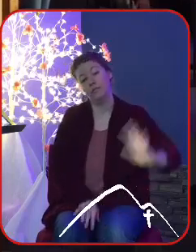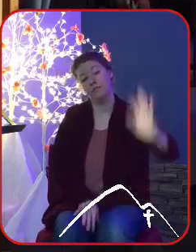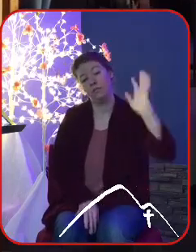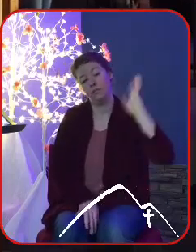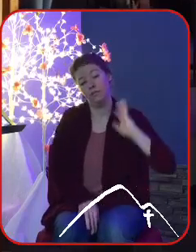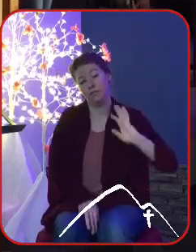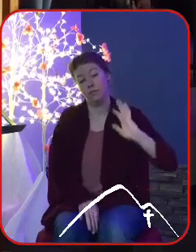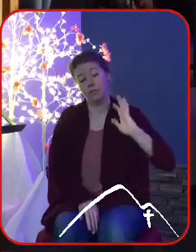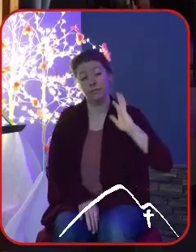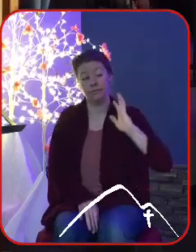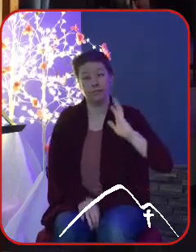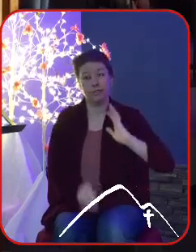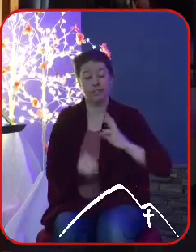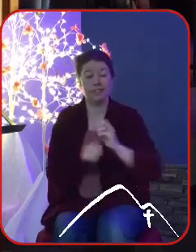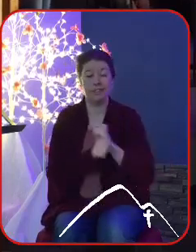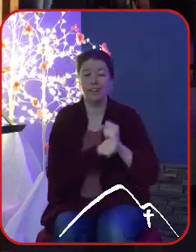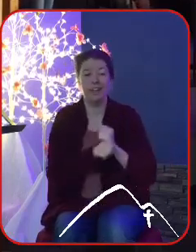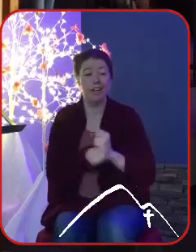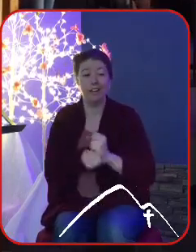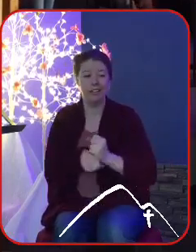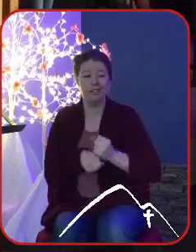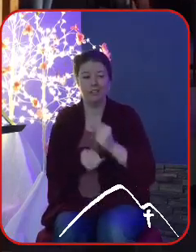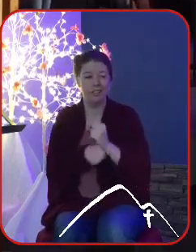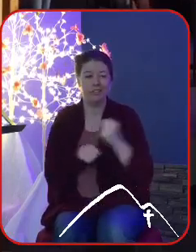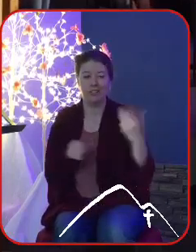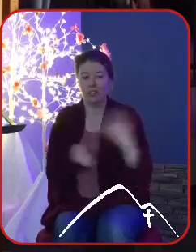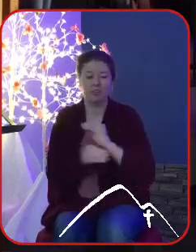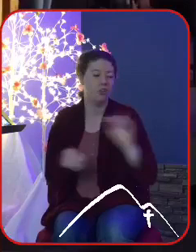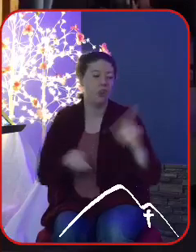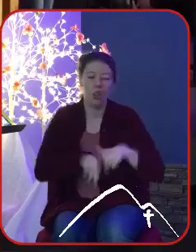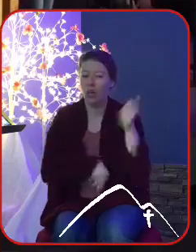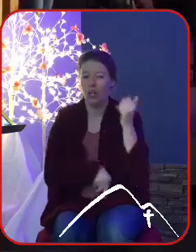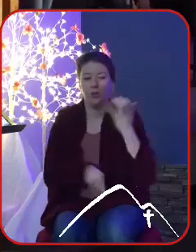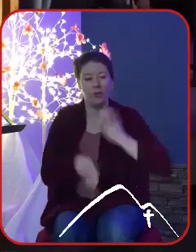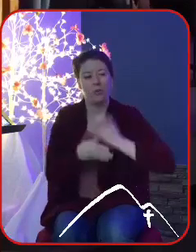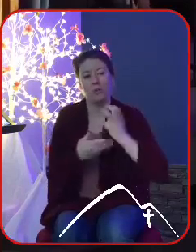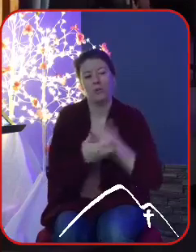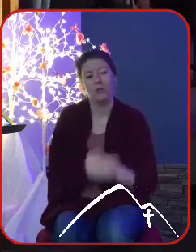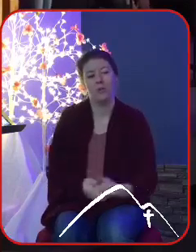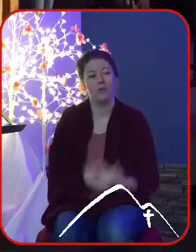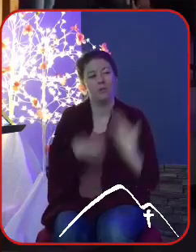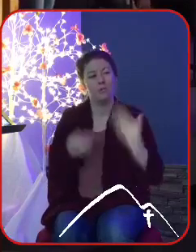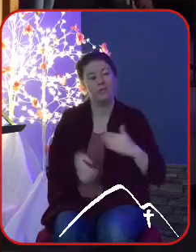I'm no longer a slave to fear.